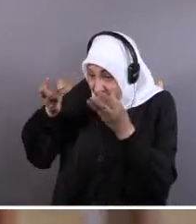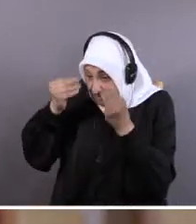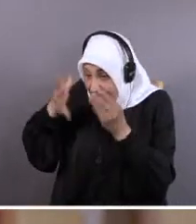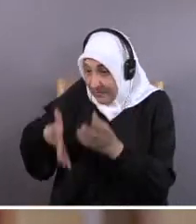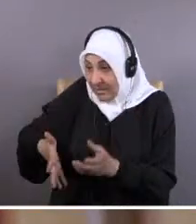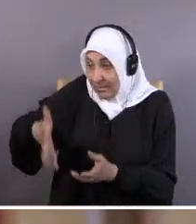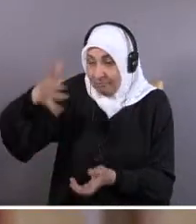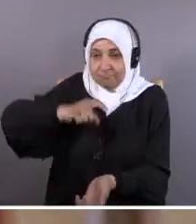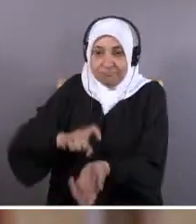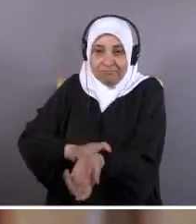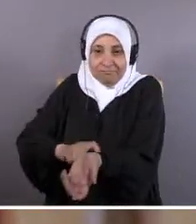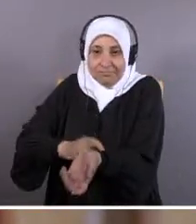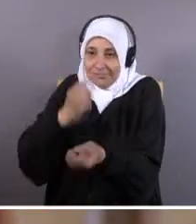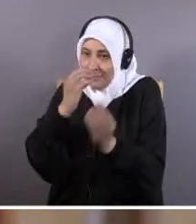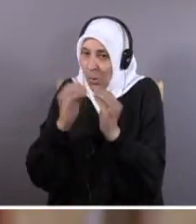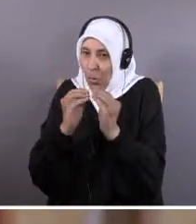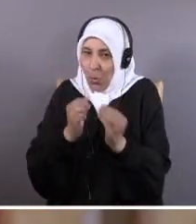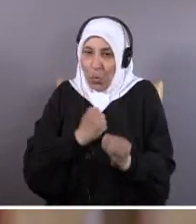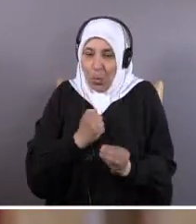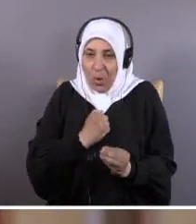These sacred teachings are